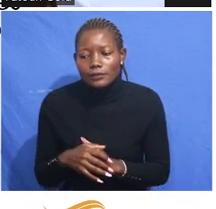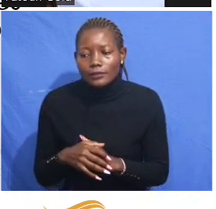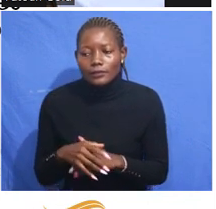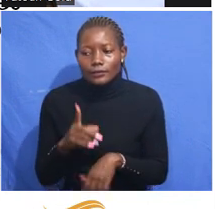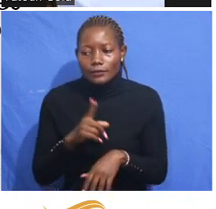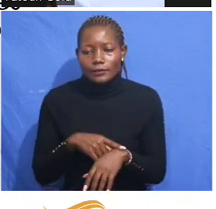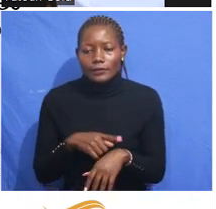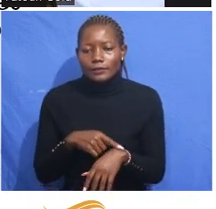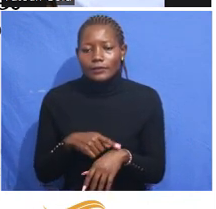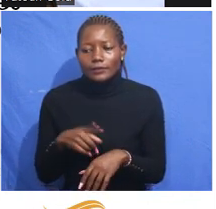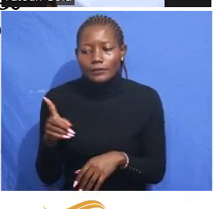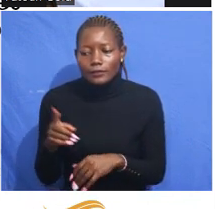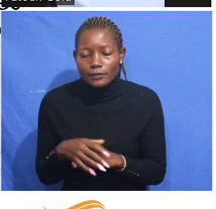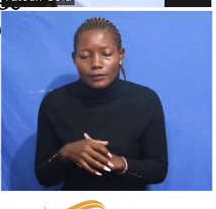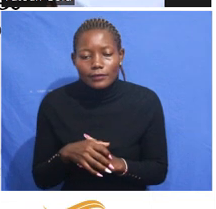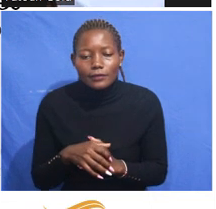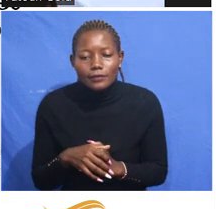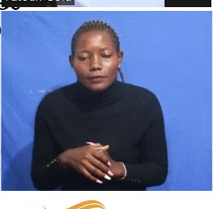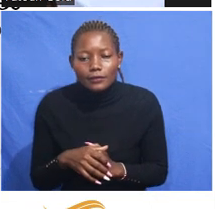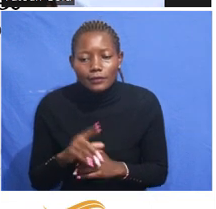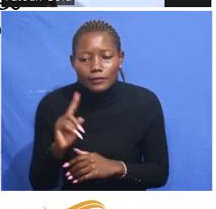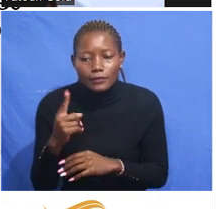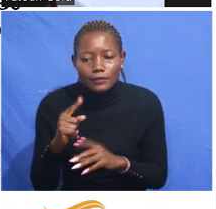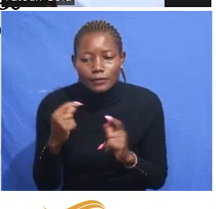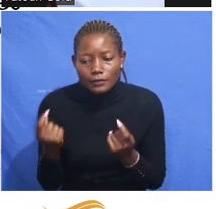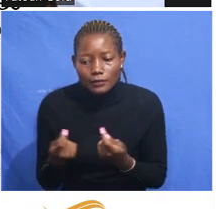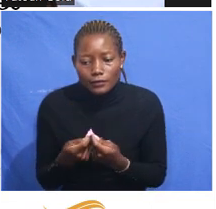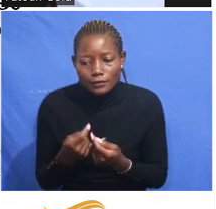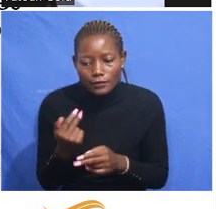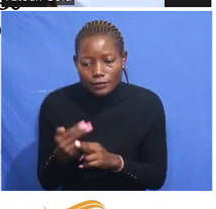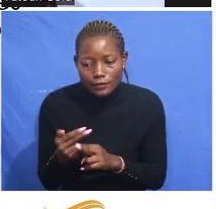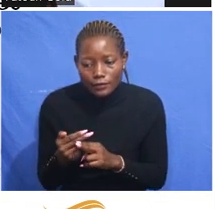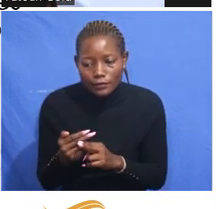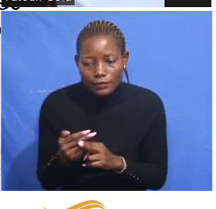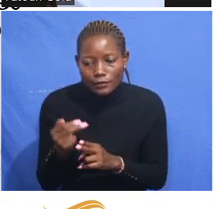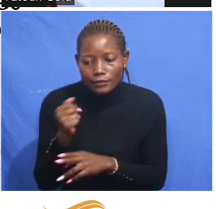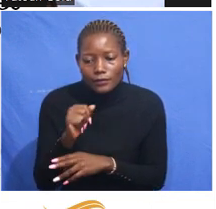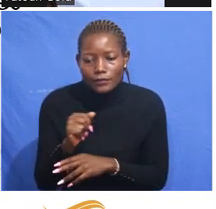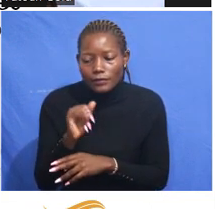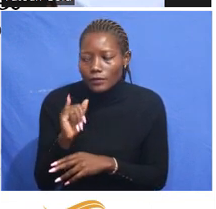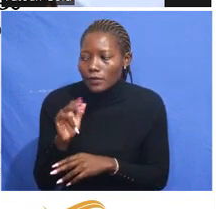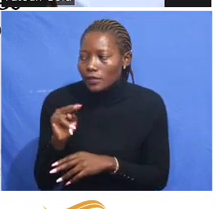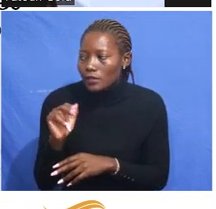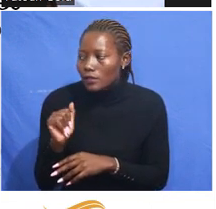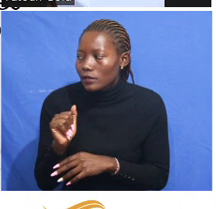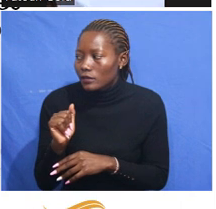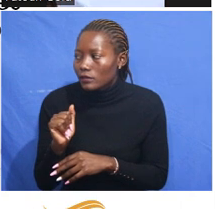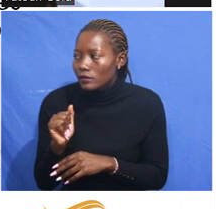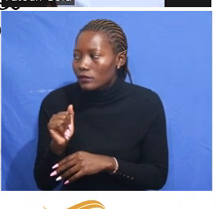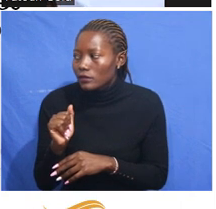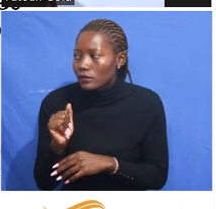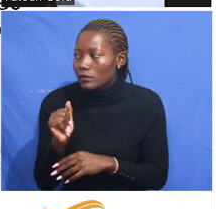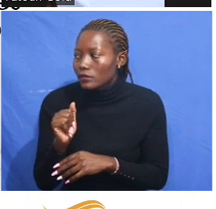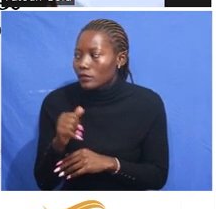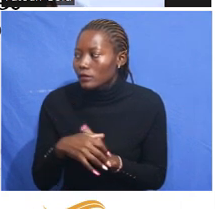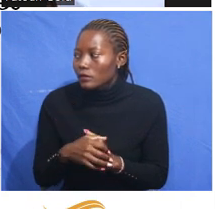functionally, the first type of classification is called synarthrosis, but structurally it is a